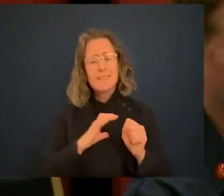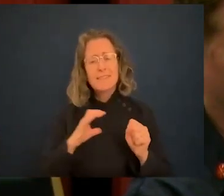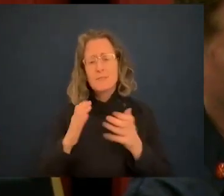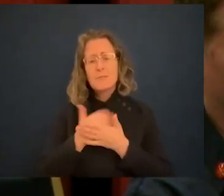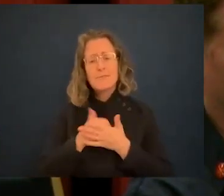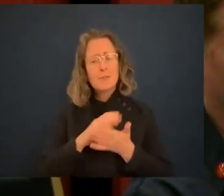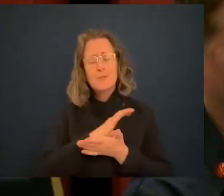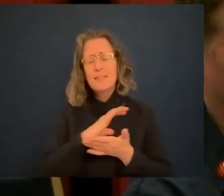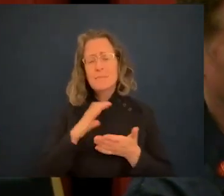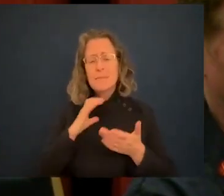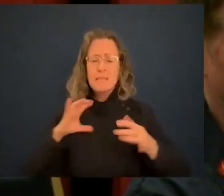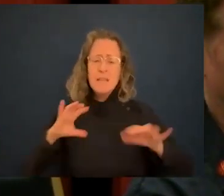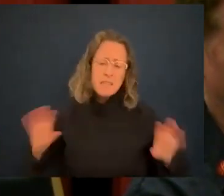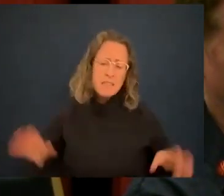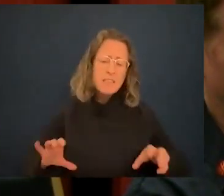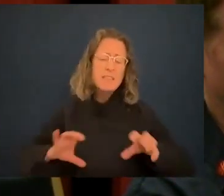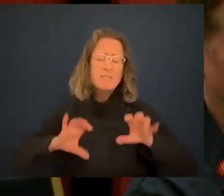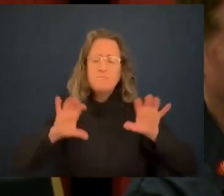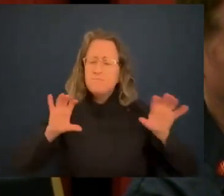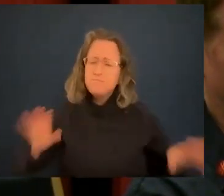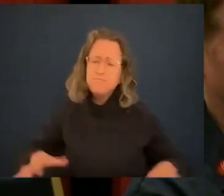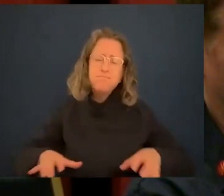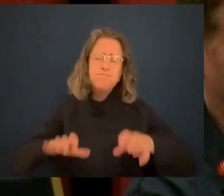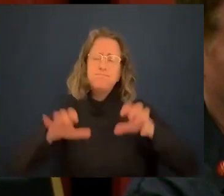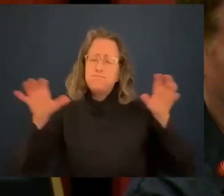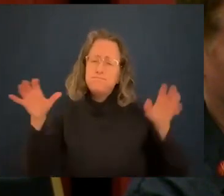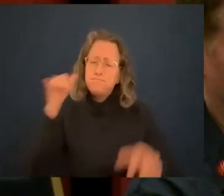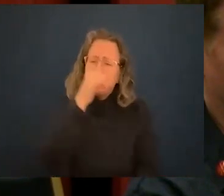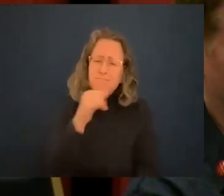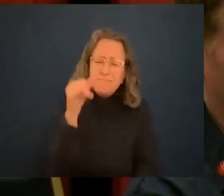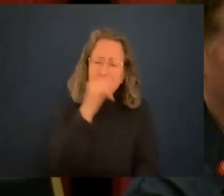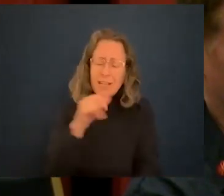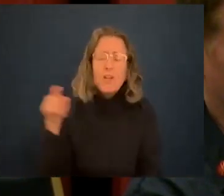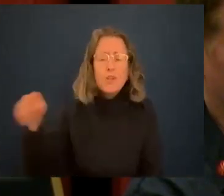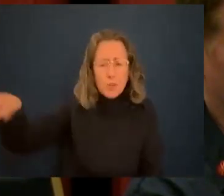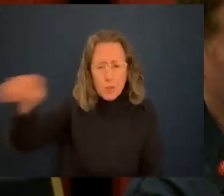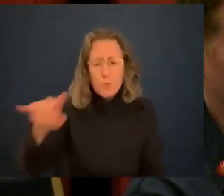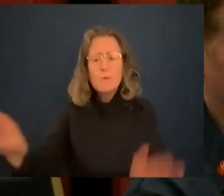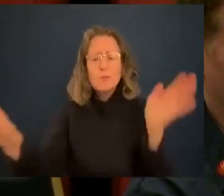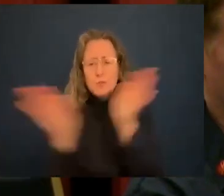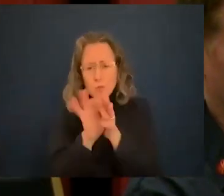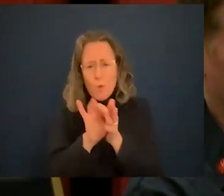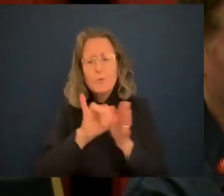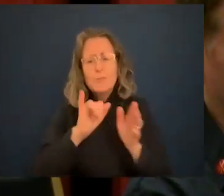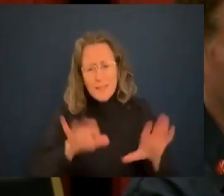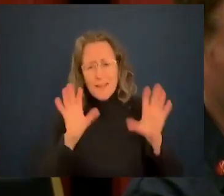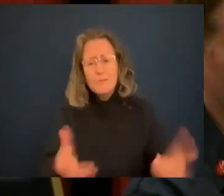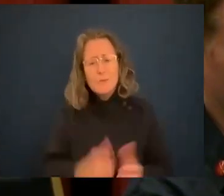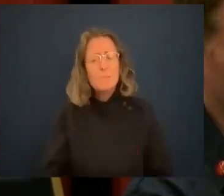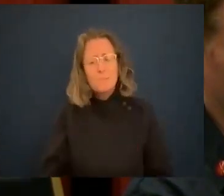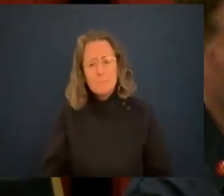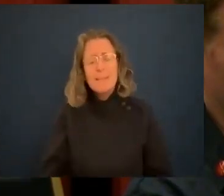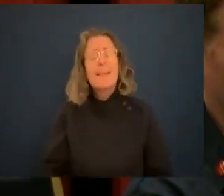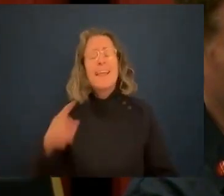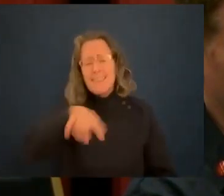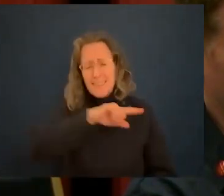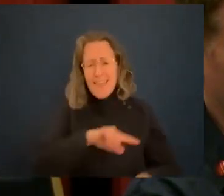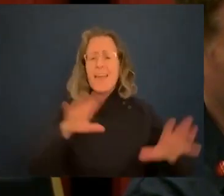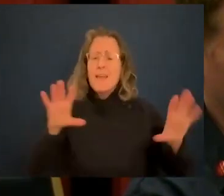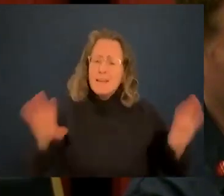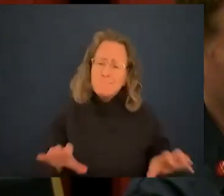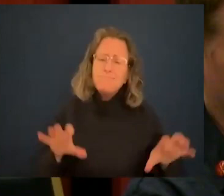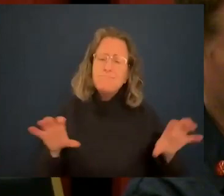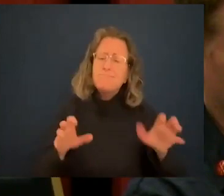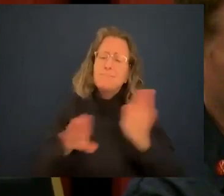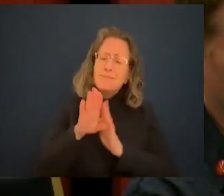the folks that y'all chose to do that work and the RFP process to